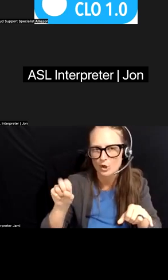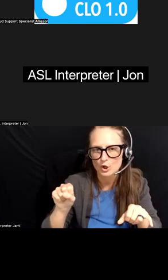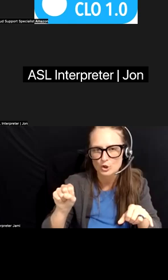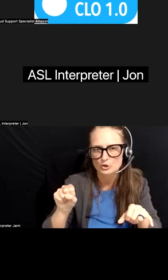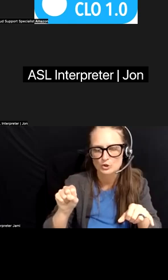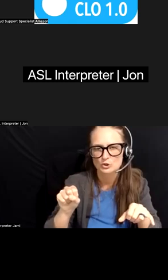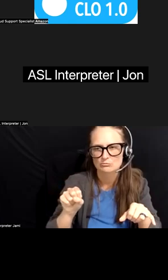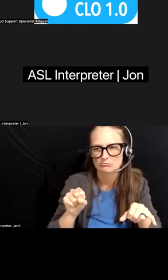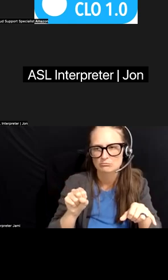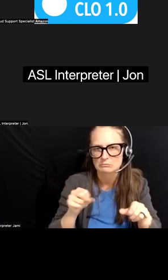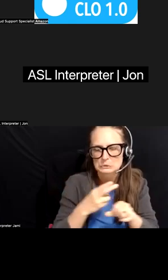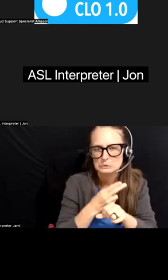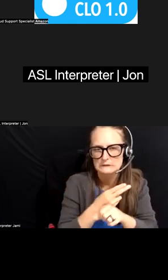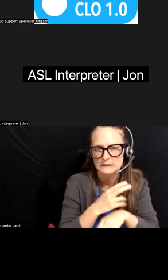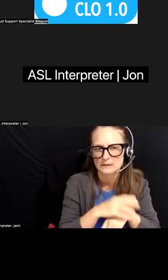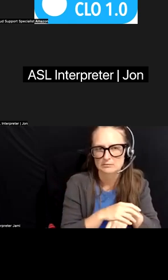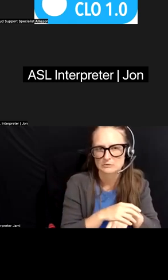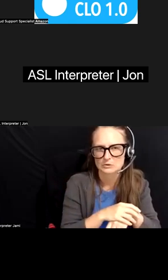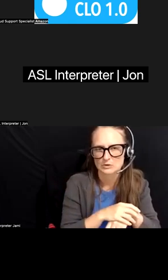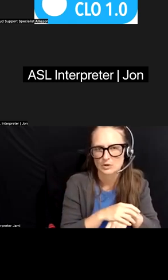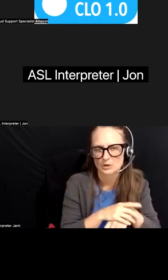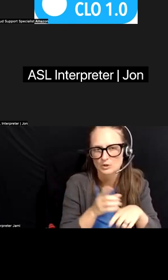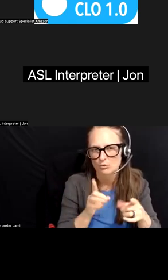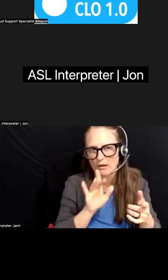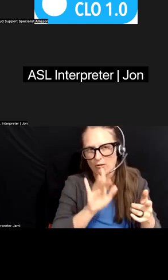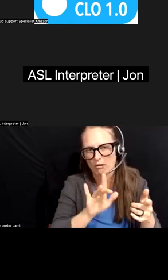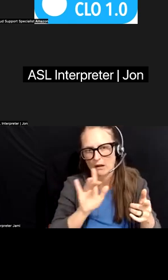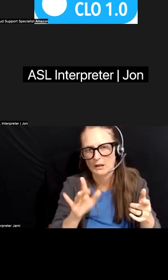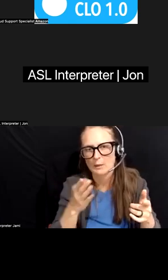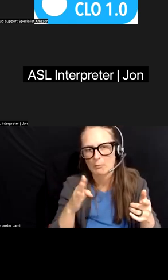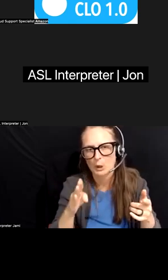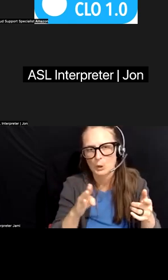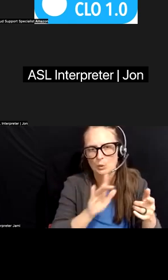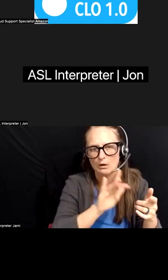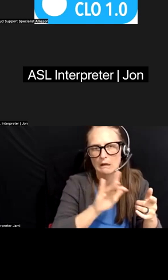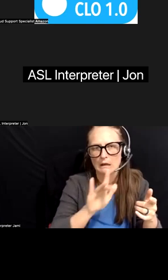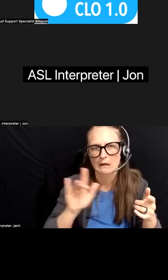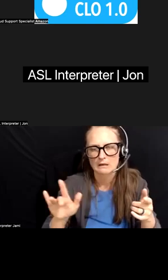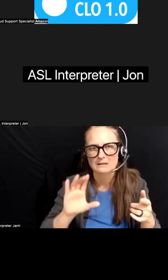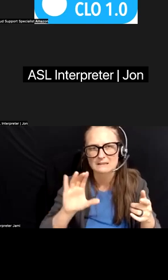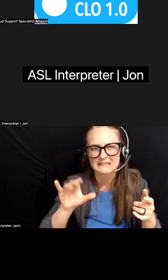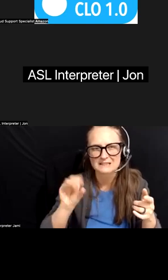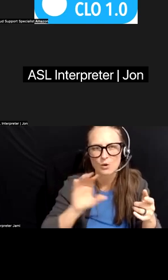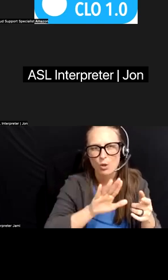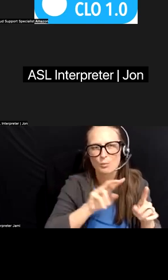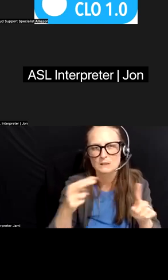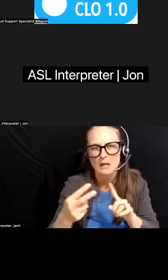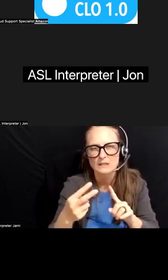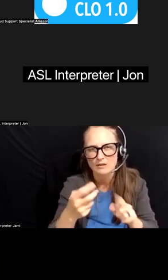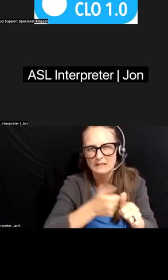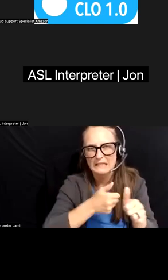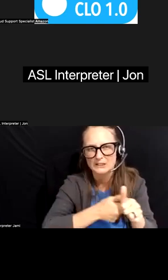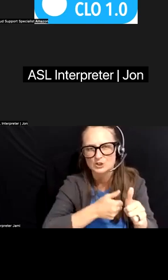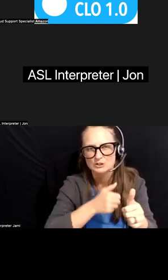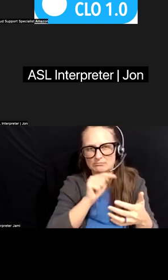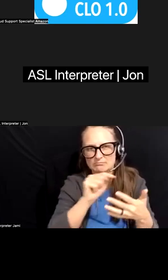Yeah, so each of these you can explore from Cisco's perspective, what each of those do. So, so